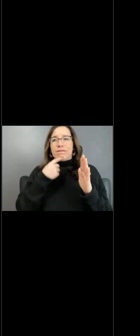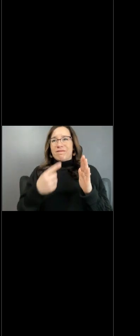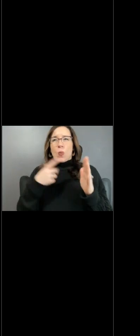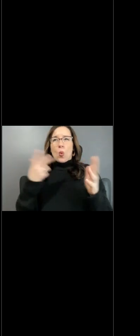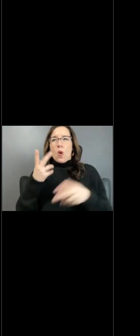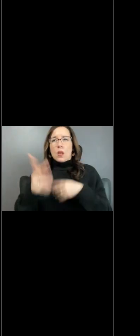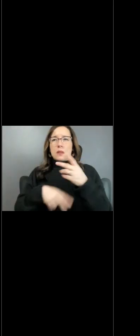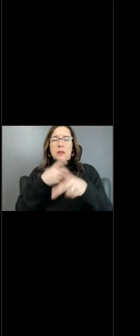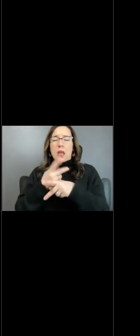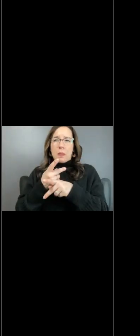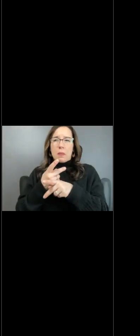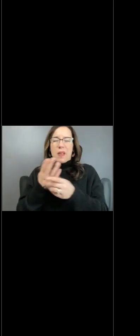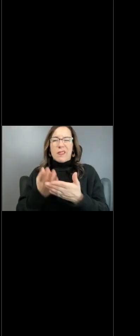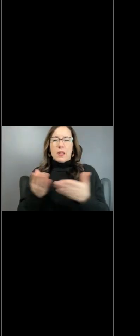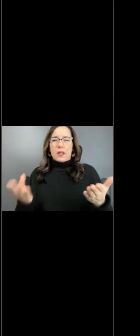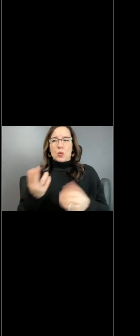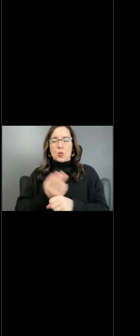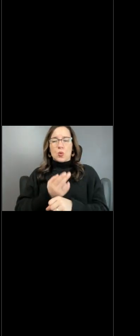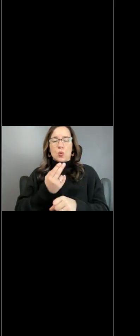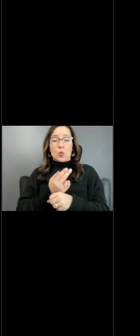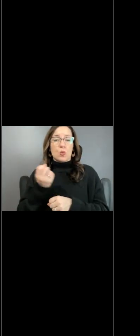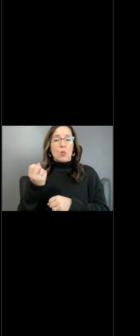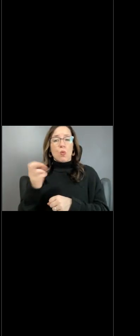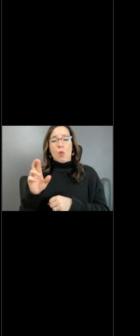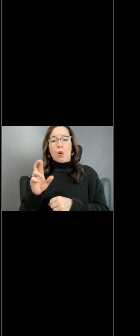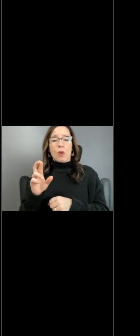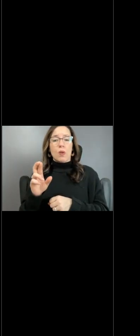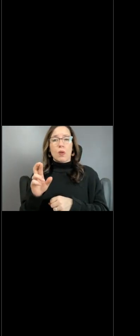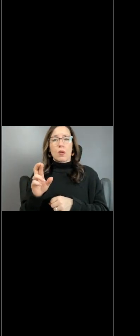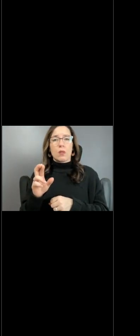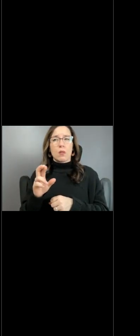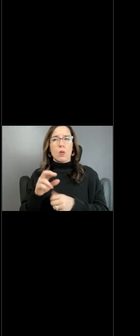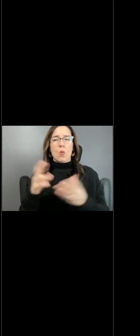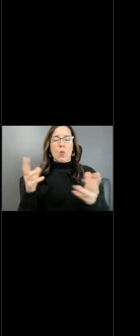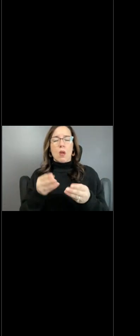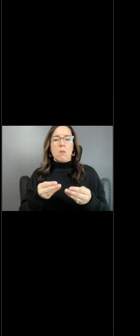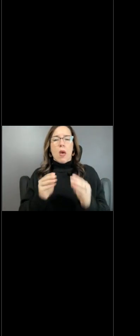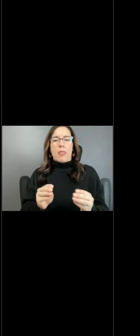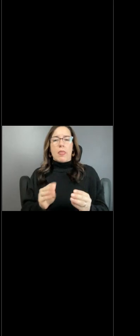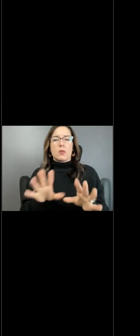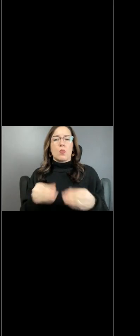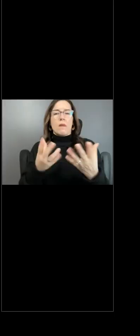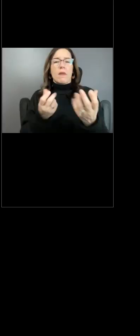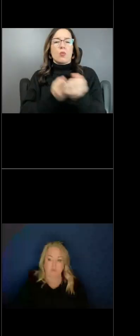of material to use or the method of providing